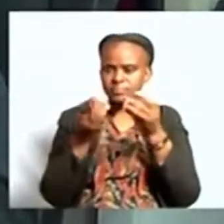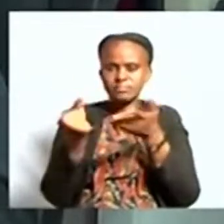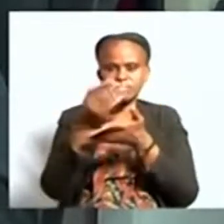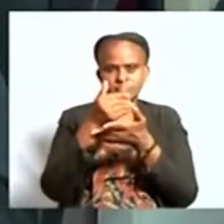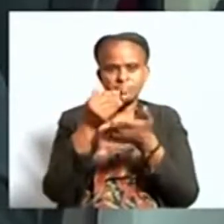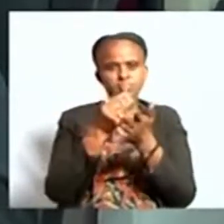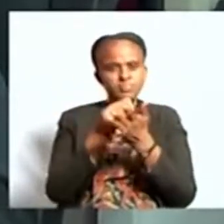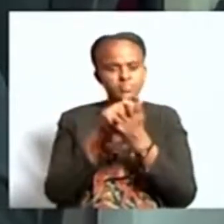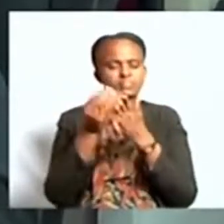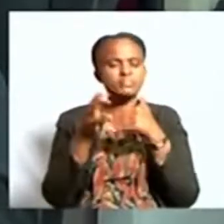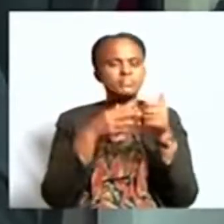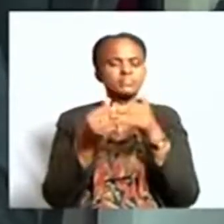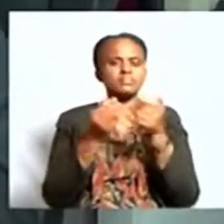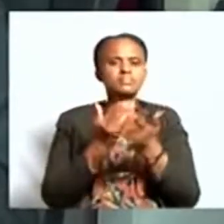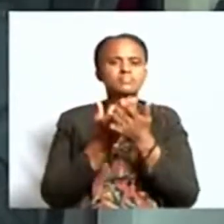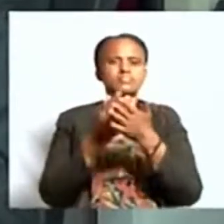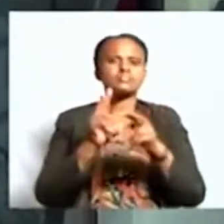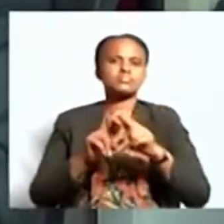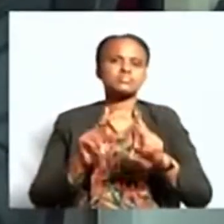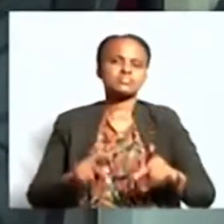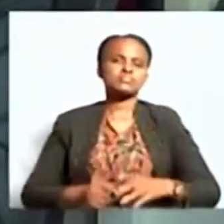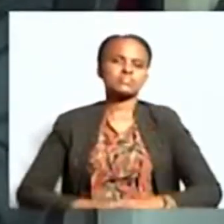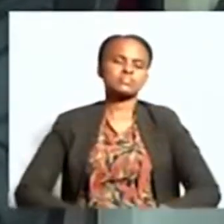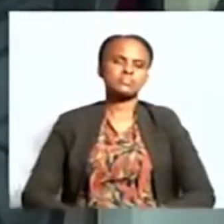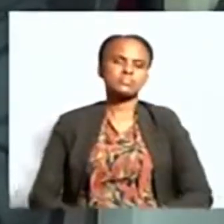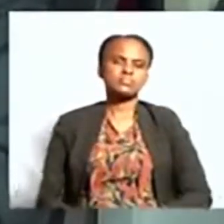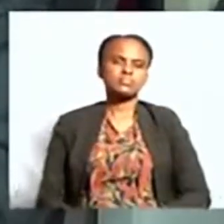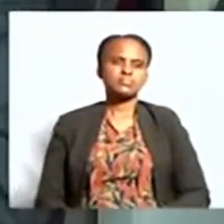revenue easily. I submit, Chair.